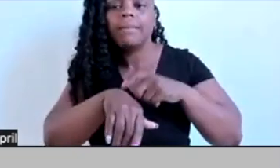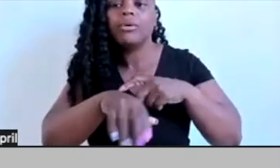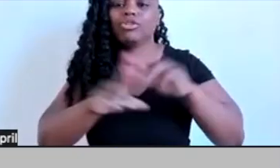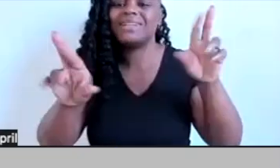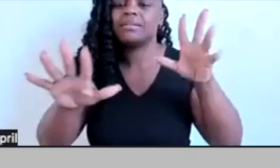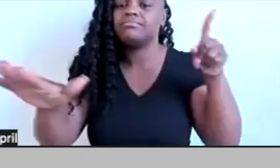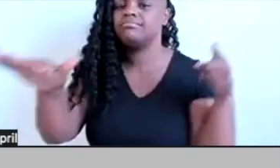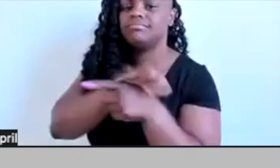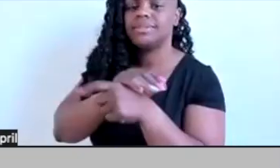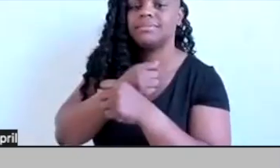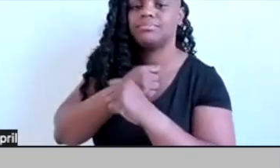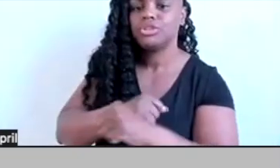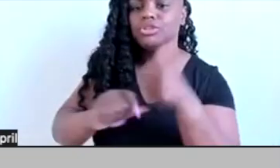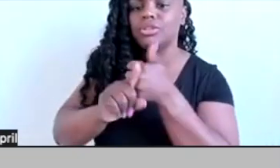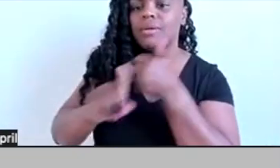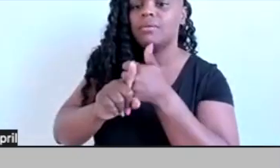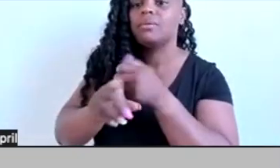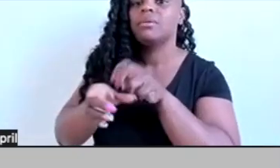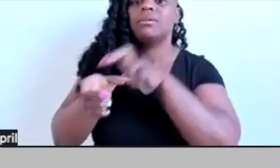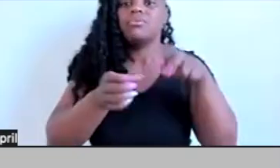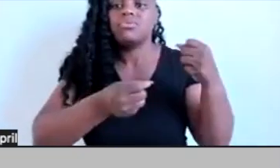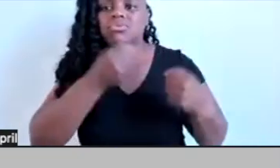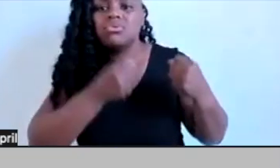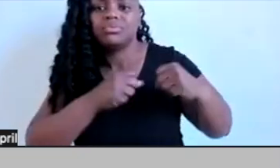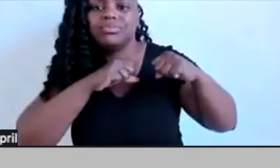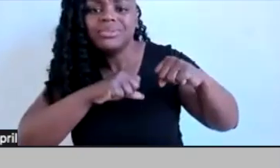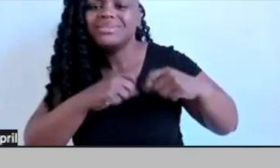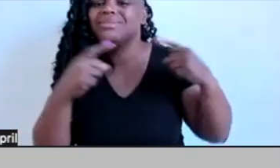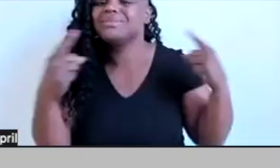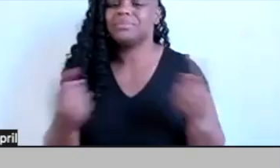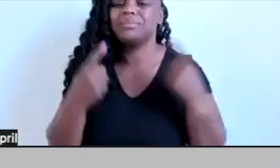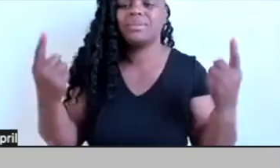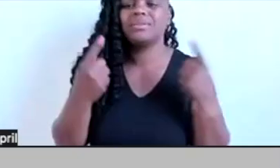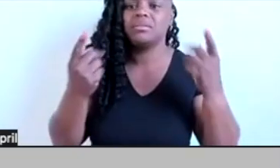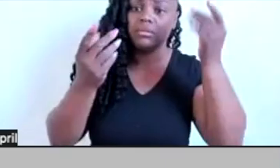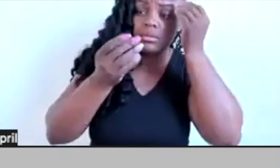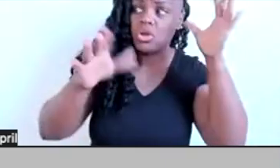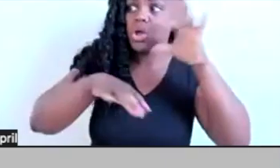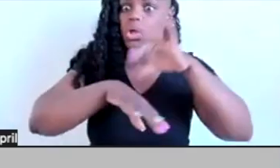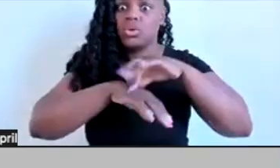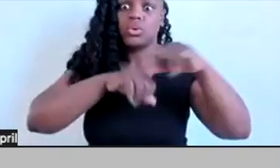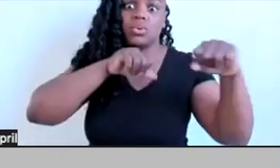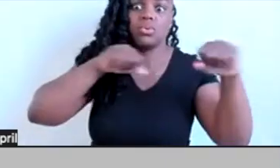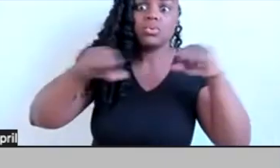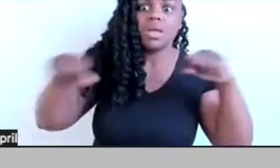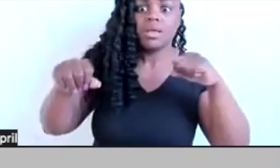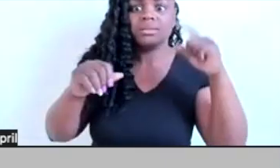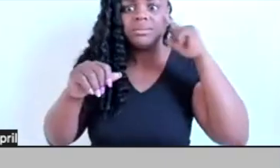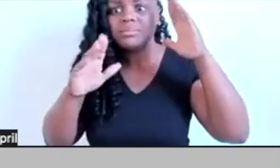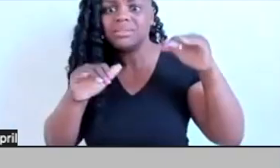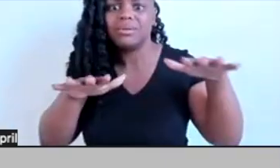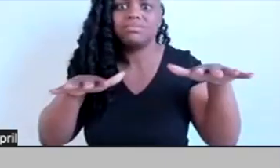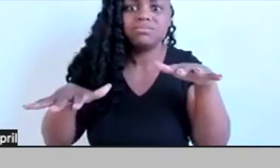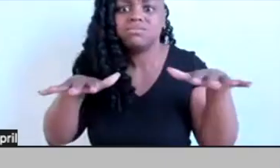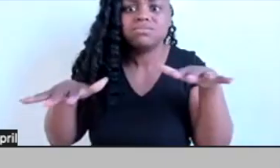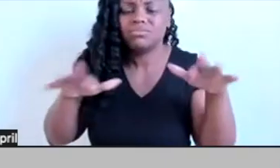Earthquake. Drop cover, hold on. Shaking expected. The MyShake app is available for iPhone and